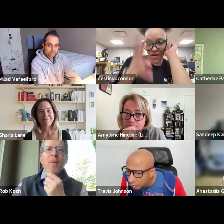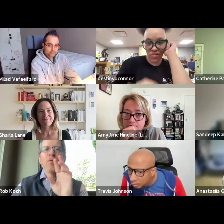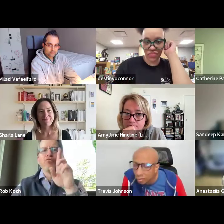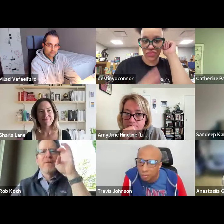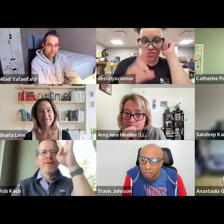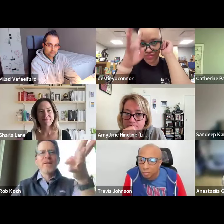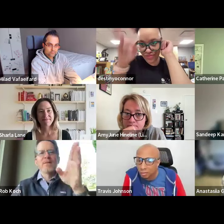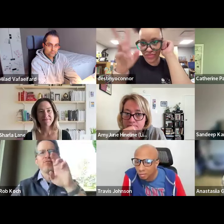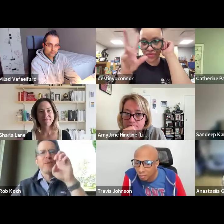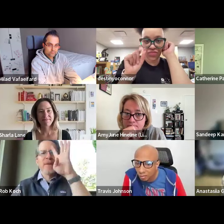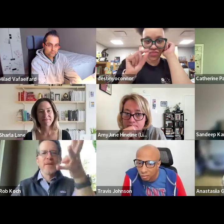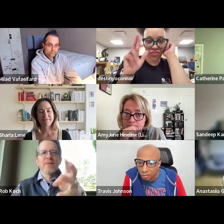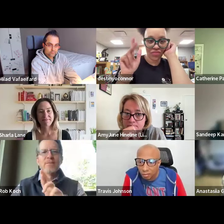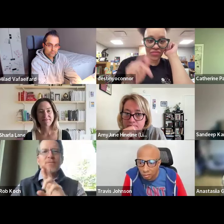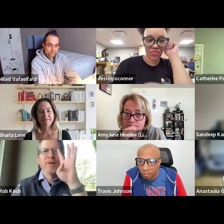easy with international.